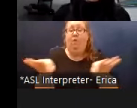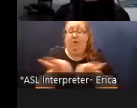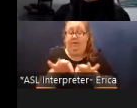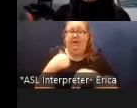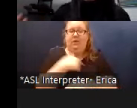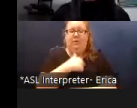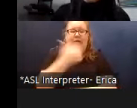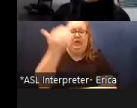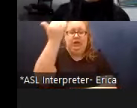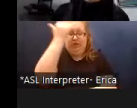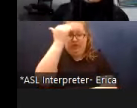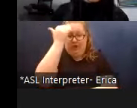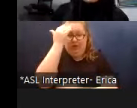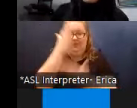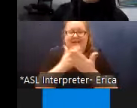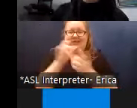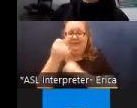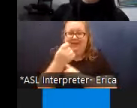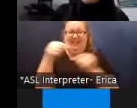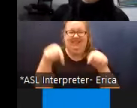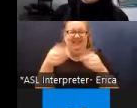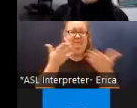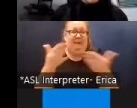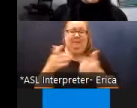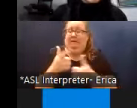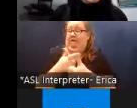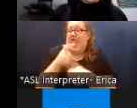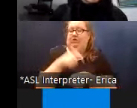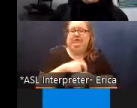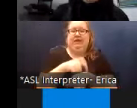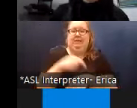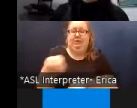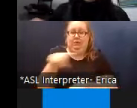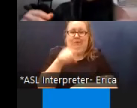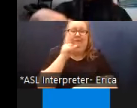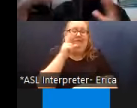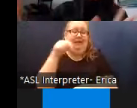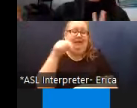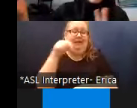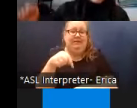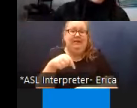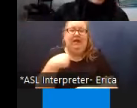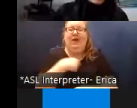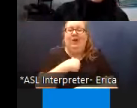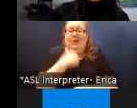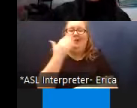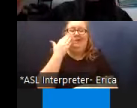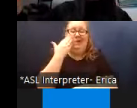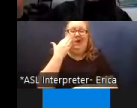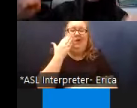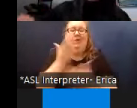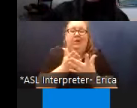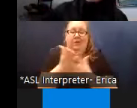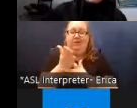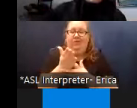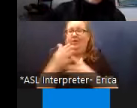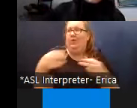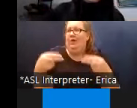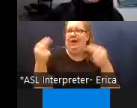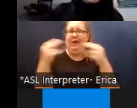know that in some cases this might be the first time that folks are seeing this, even though we did go through it at a higher level